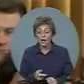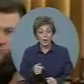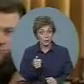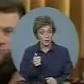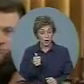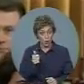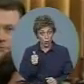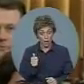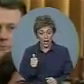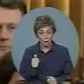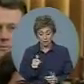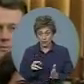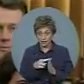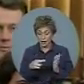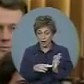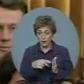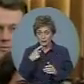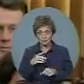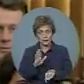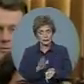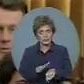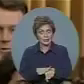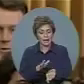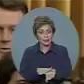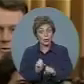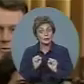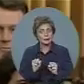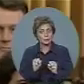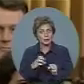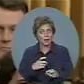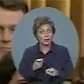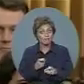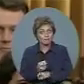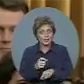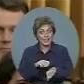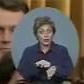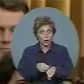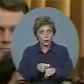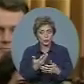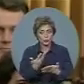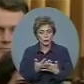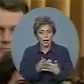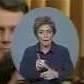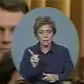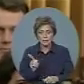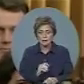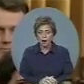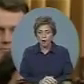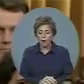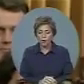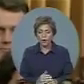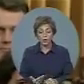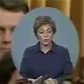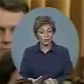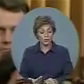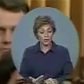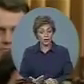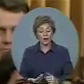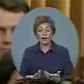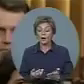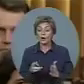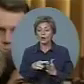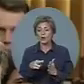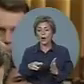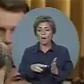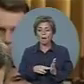prisons. After first denying the existence of the report, the document was released with disturbing sentences blacked out.